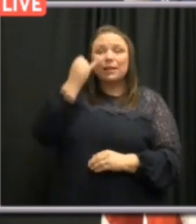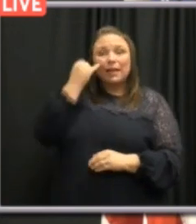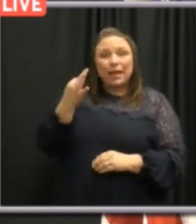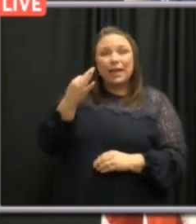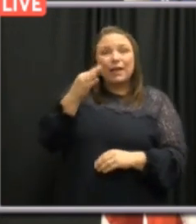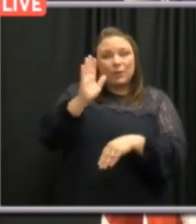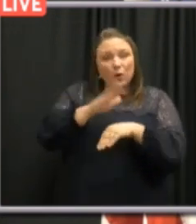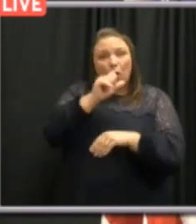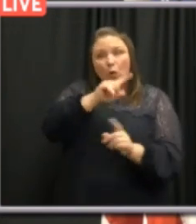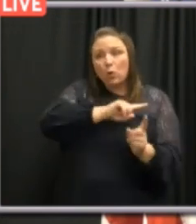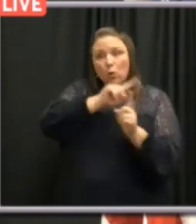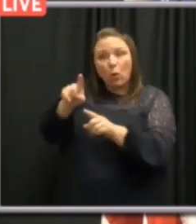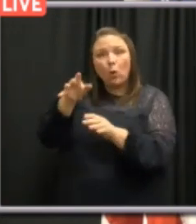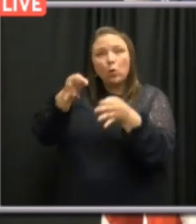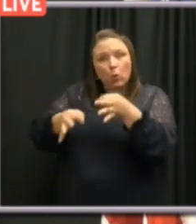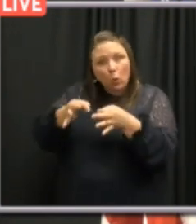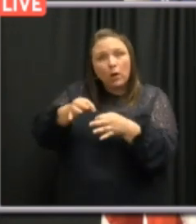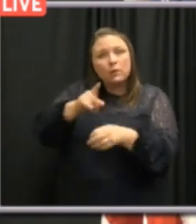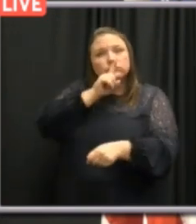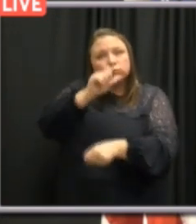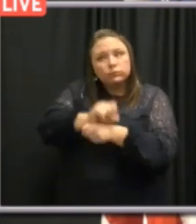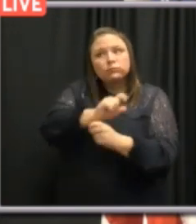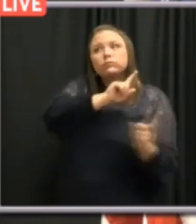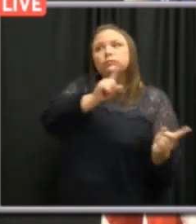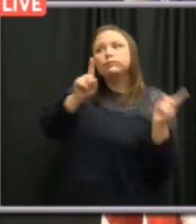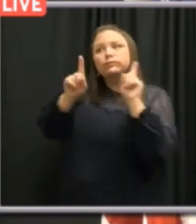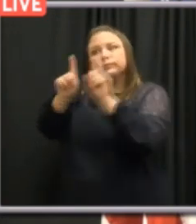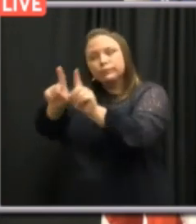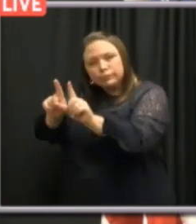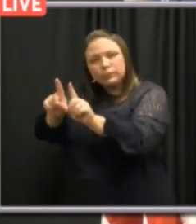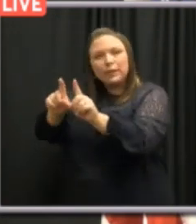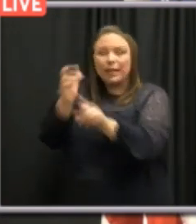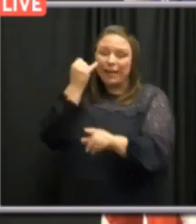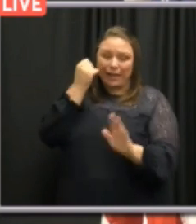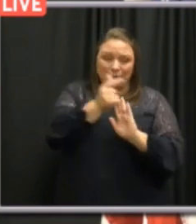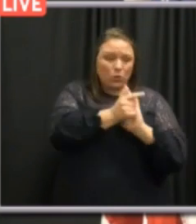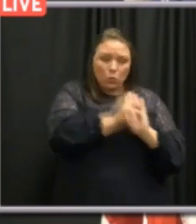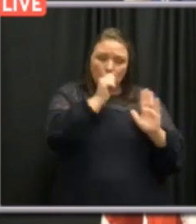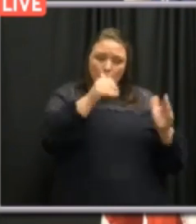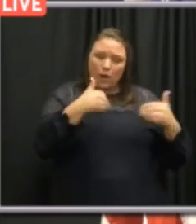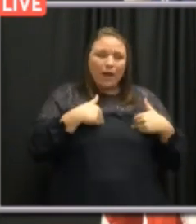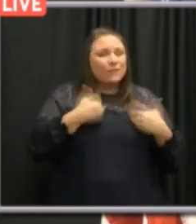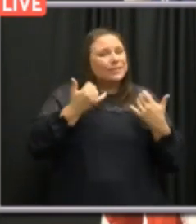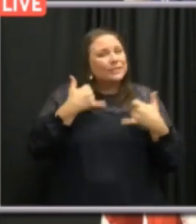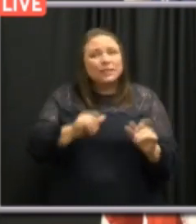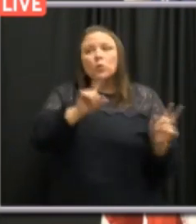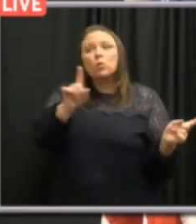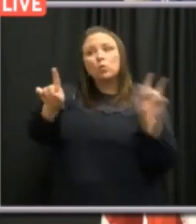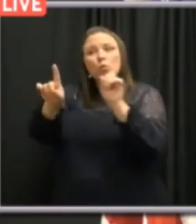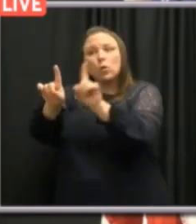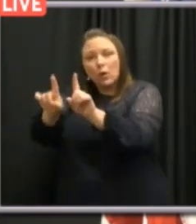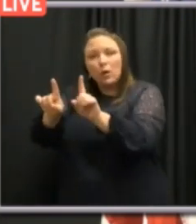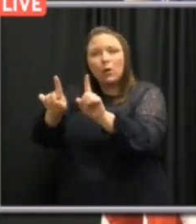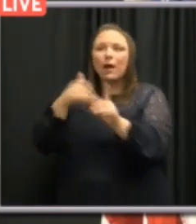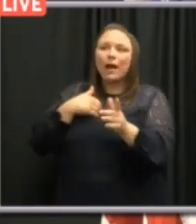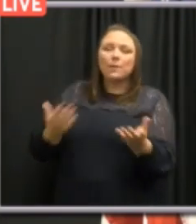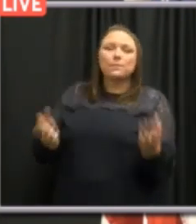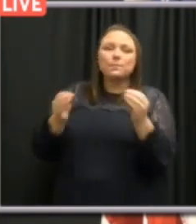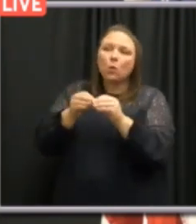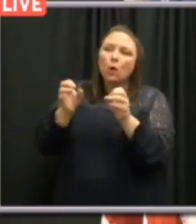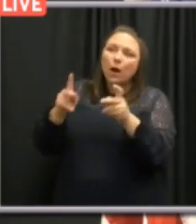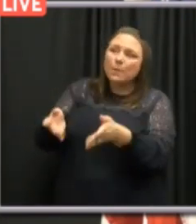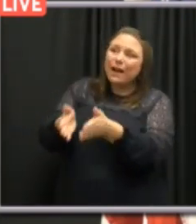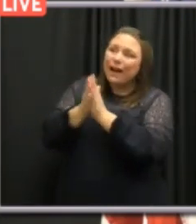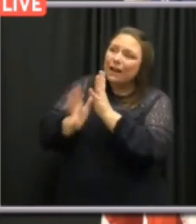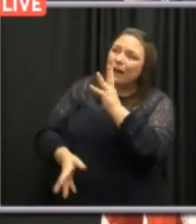to court, please go, even if you don't have an attorney. You will have a much better opportunity to ask for additional time